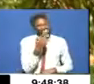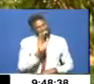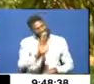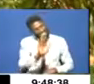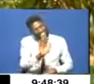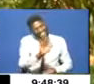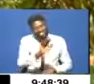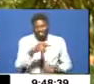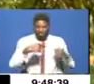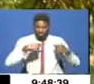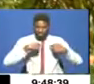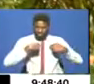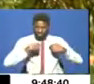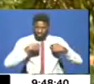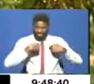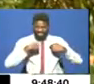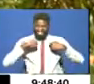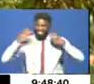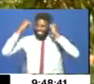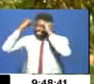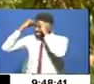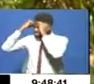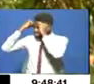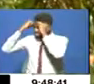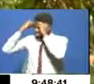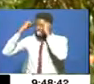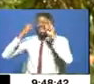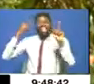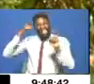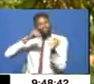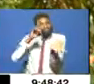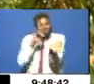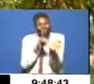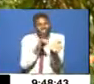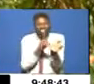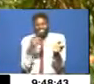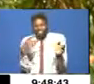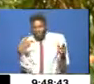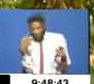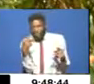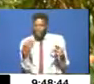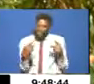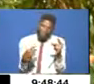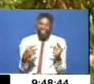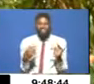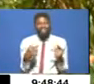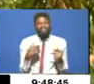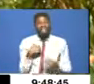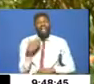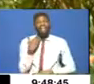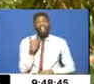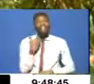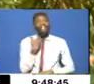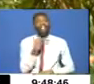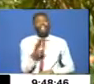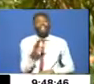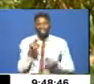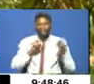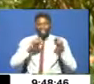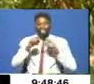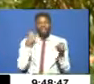Mimi nilienda shule kuwa daktari. I do not like to do administration. Mm.